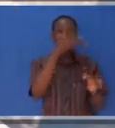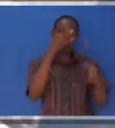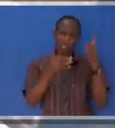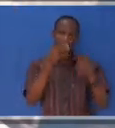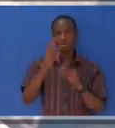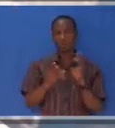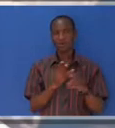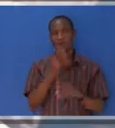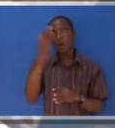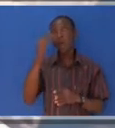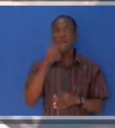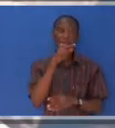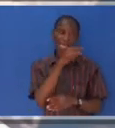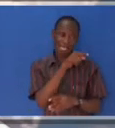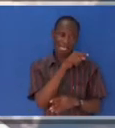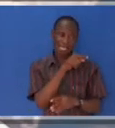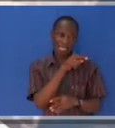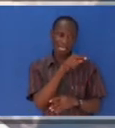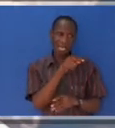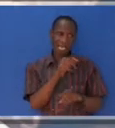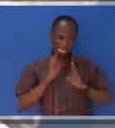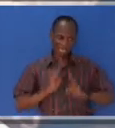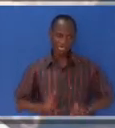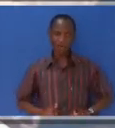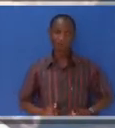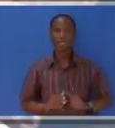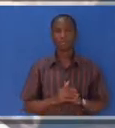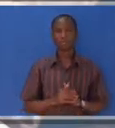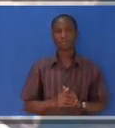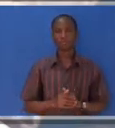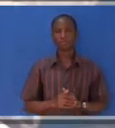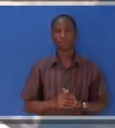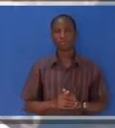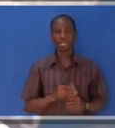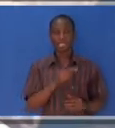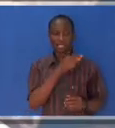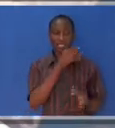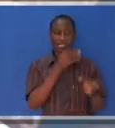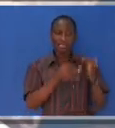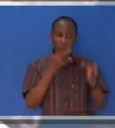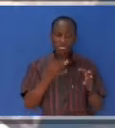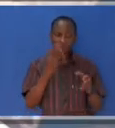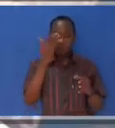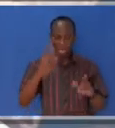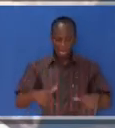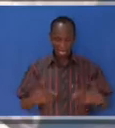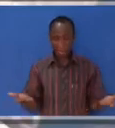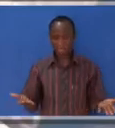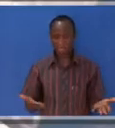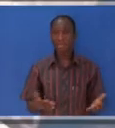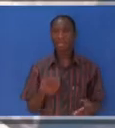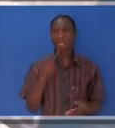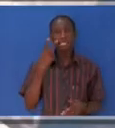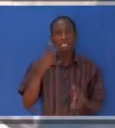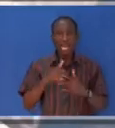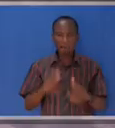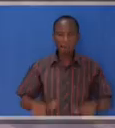efiri se oyo onimpa ba obeba begu nimpa atai efiri se obetena nimpa mu obehu se ne nimpa